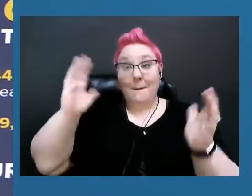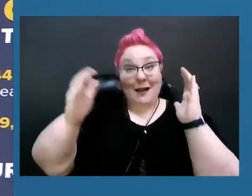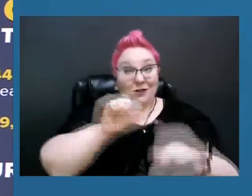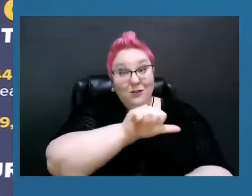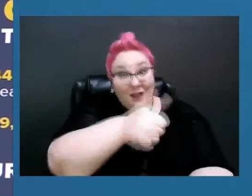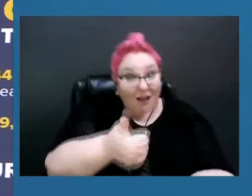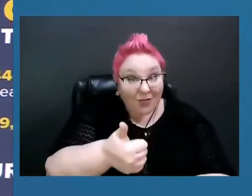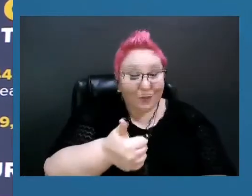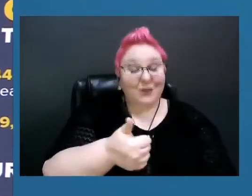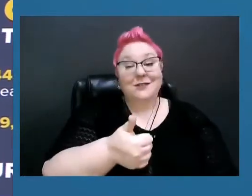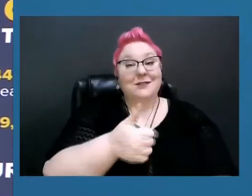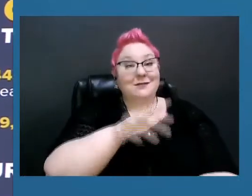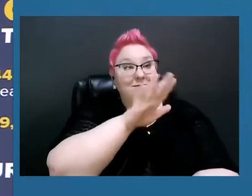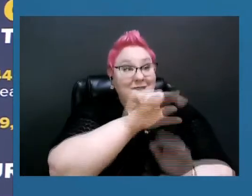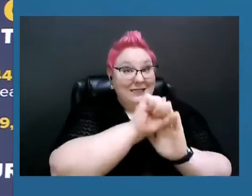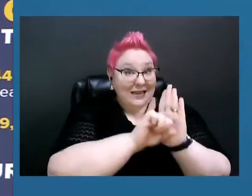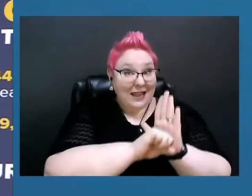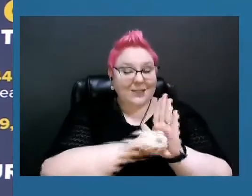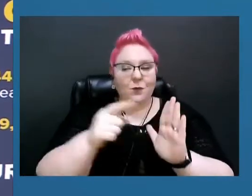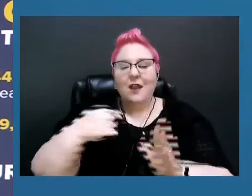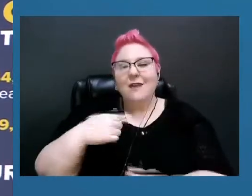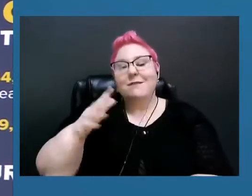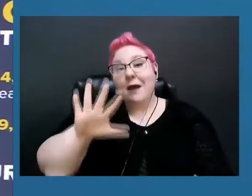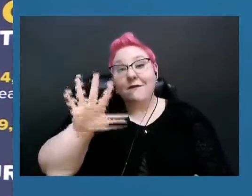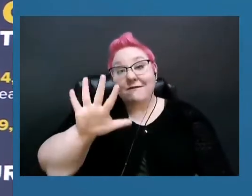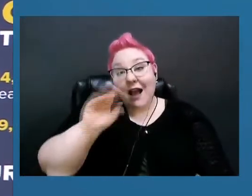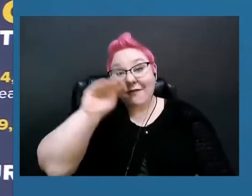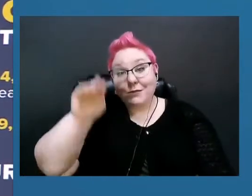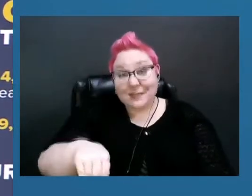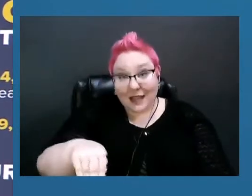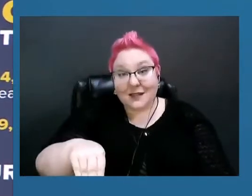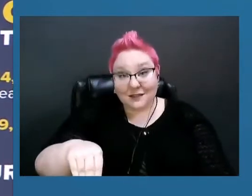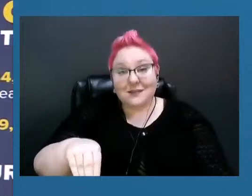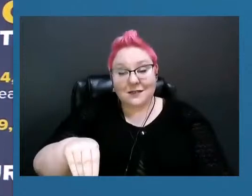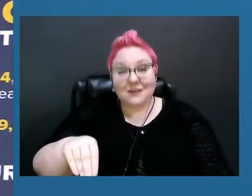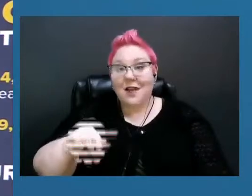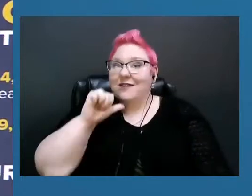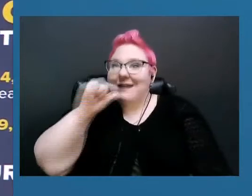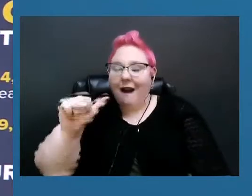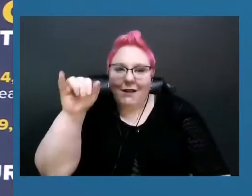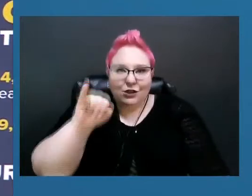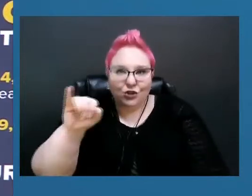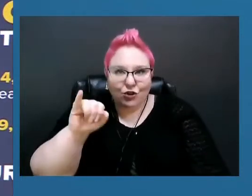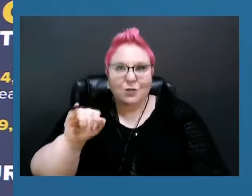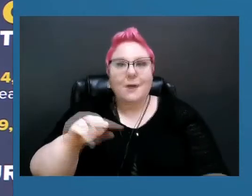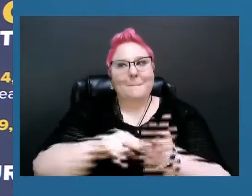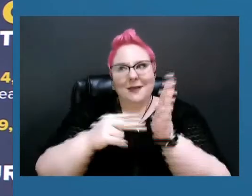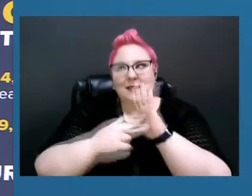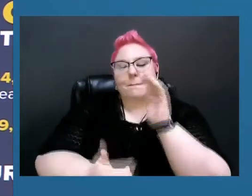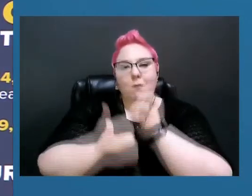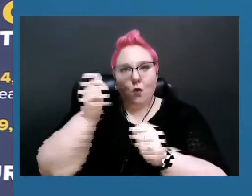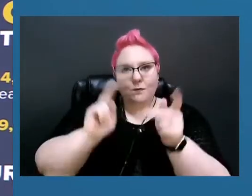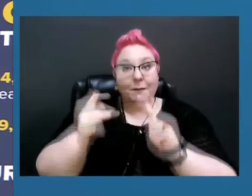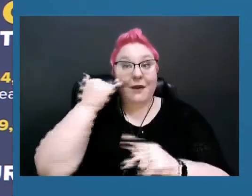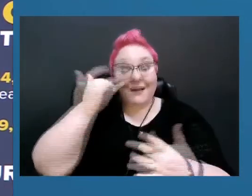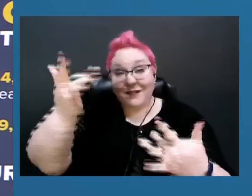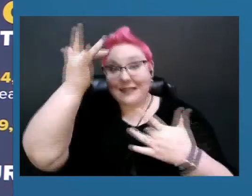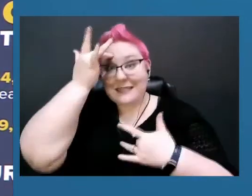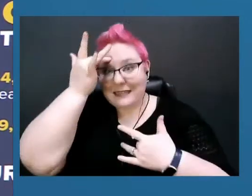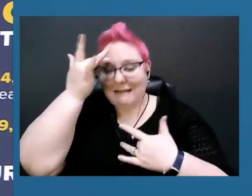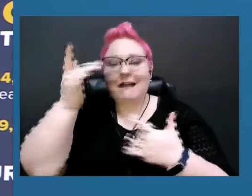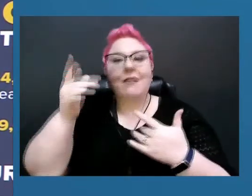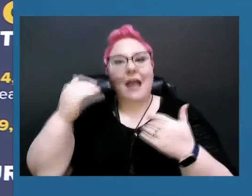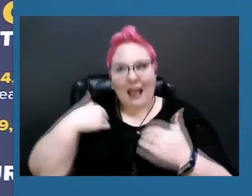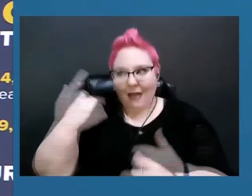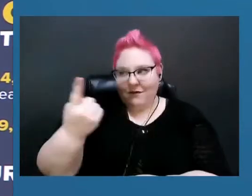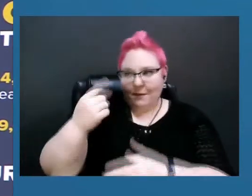only 5%, one of the lowest in the nation. That means when people do get sick, they have an avenue. They have someone who's going to take care of them, and they don't have to worry about bankrupting their